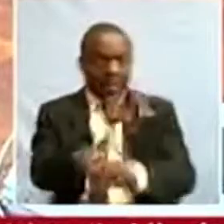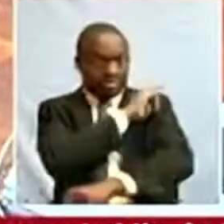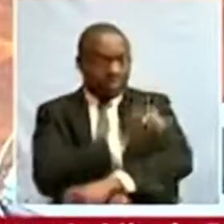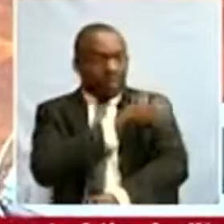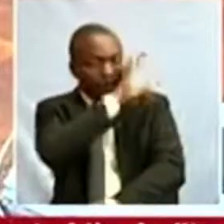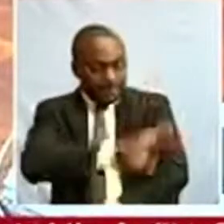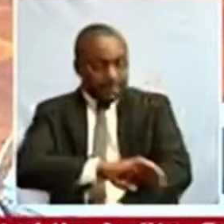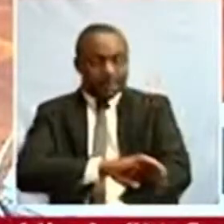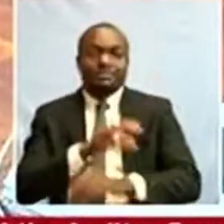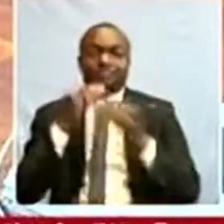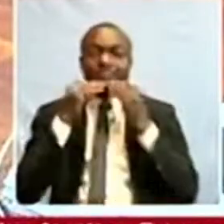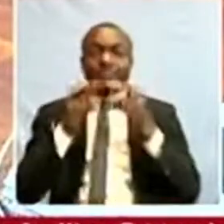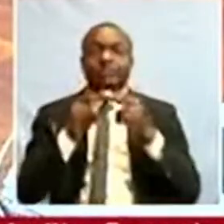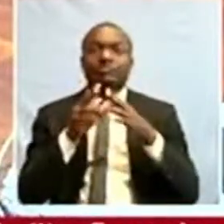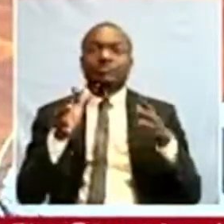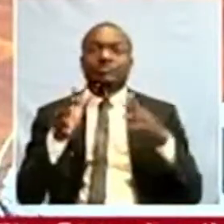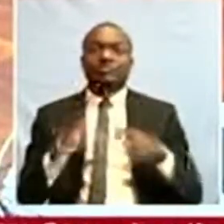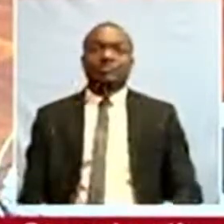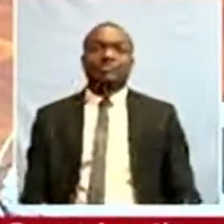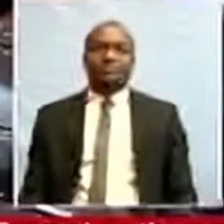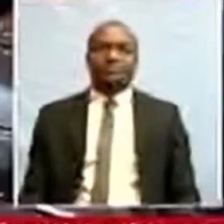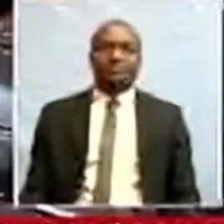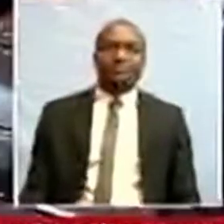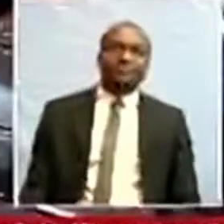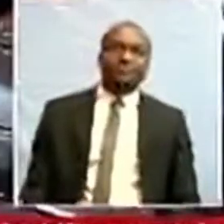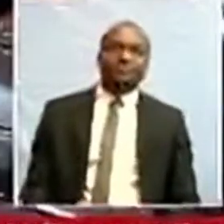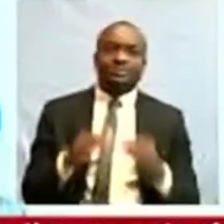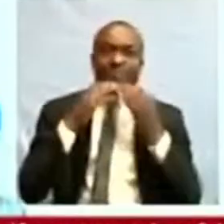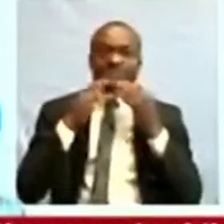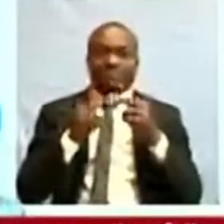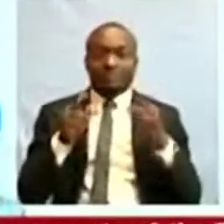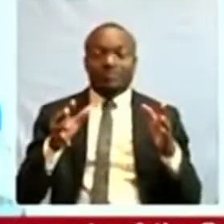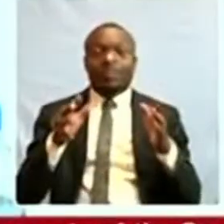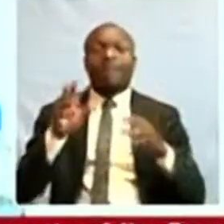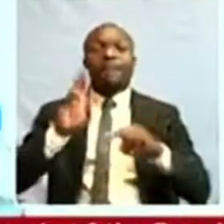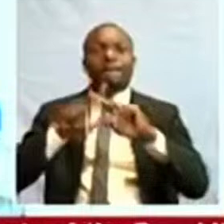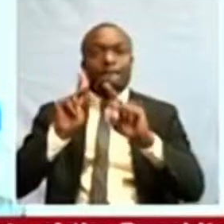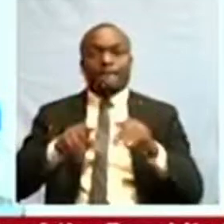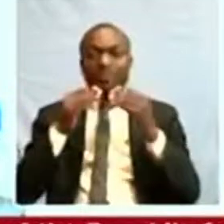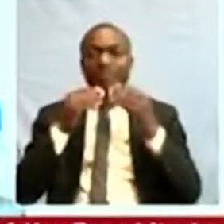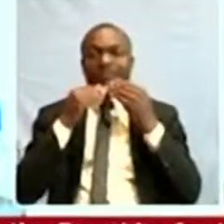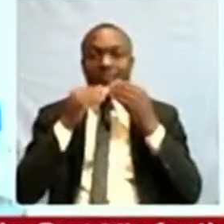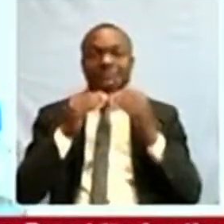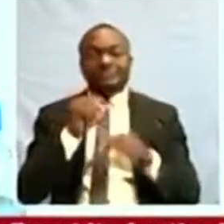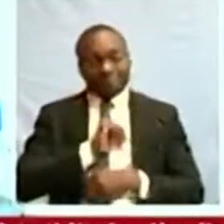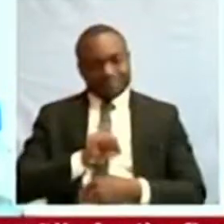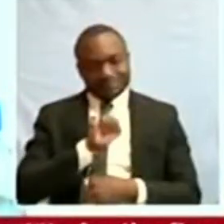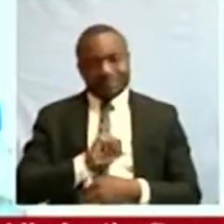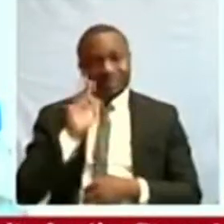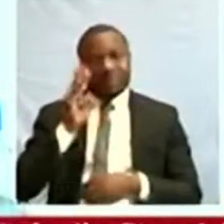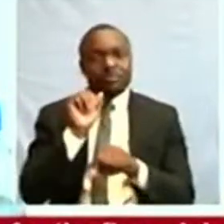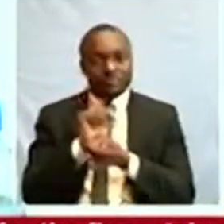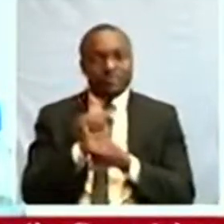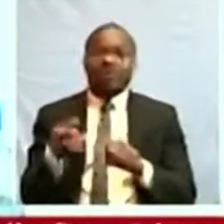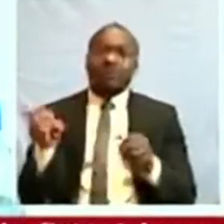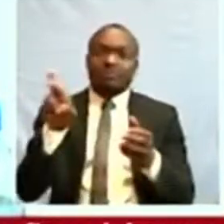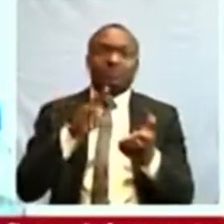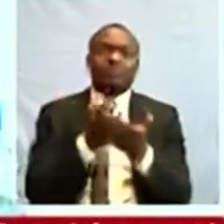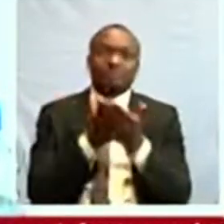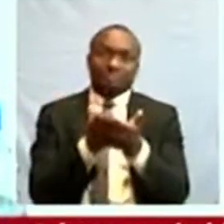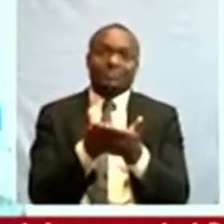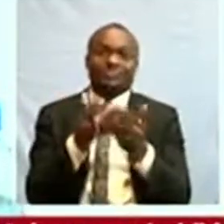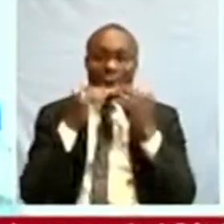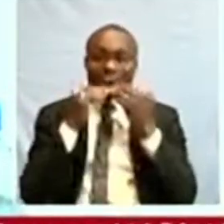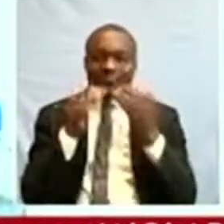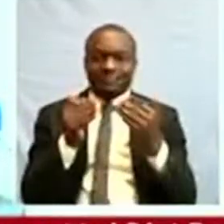lifted, and thank you so much. Thank you so much, Chair. Once again, sincere apologies. We'll work on it and submit it today. Thank